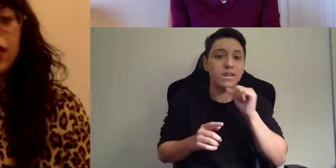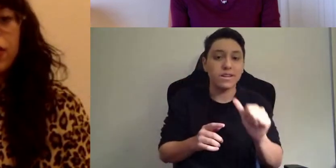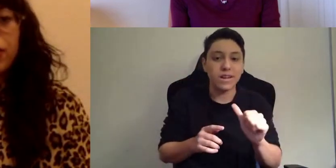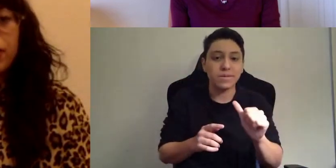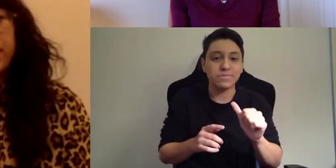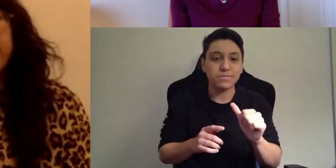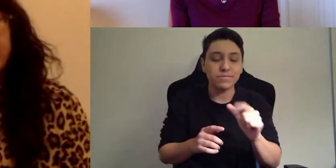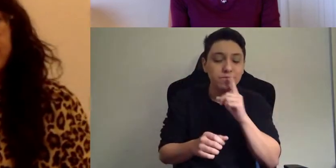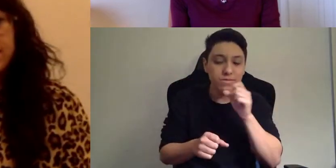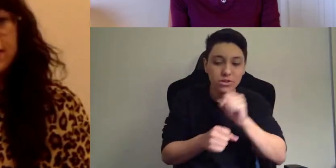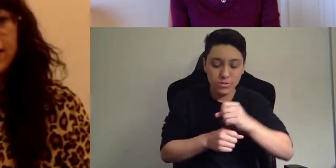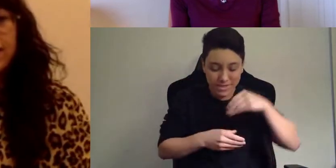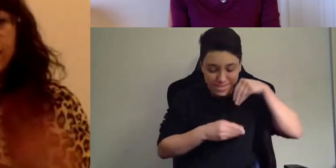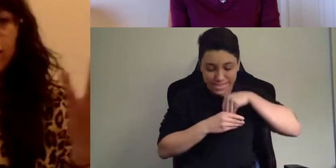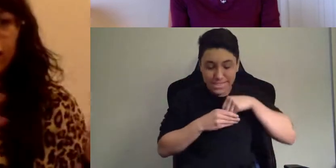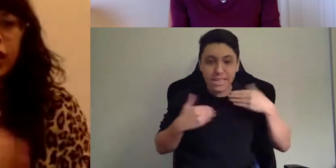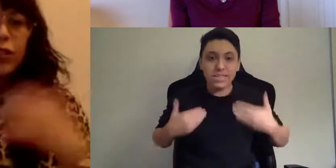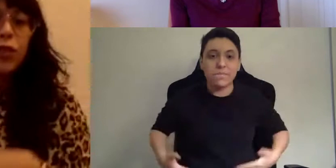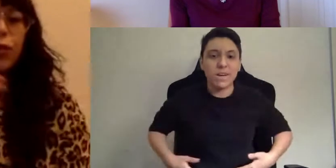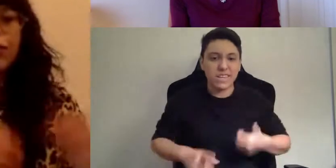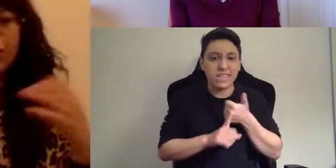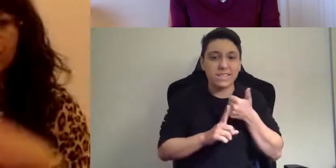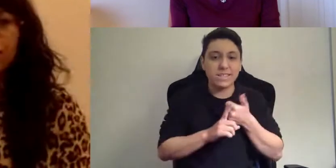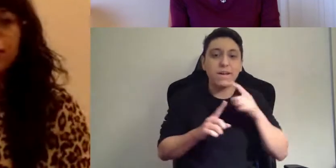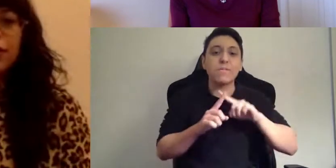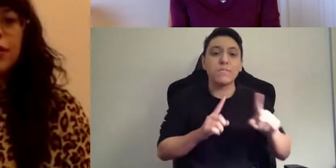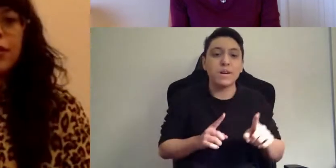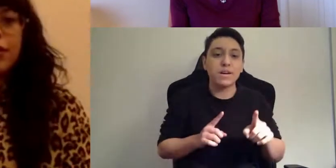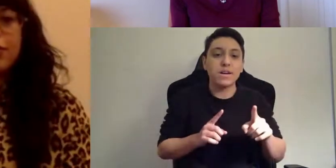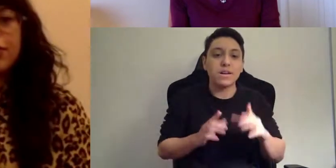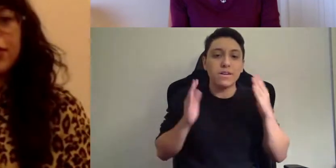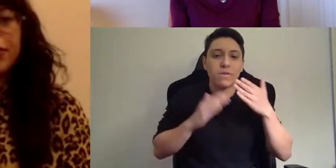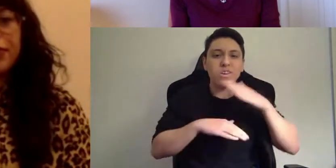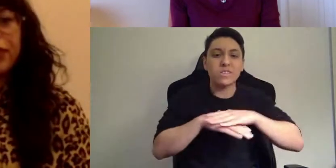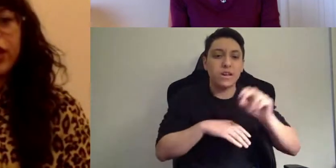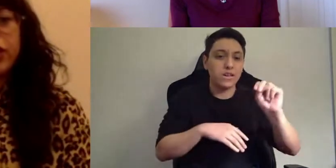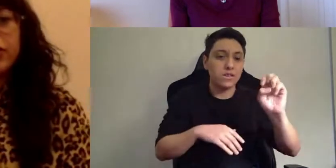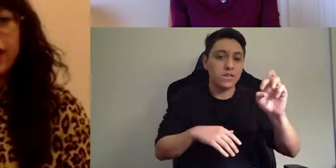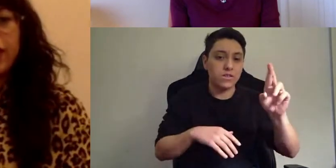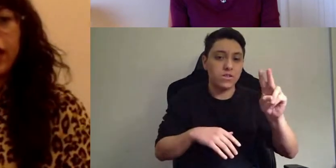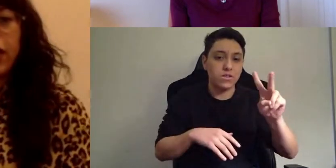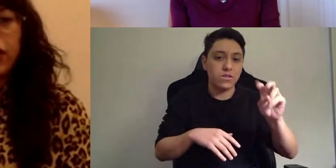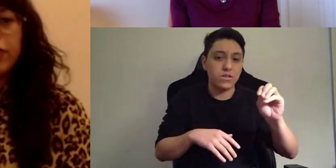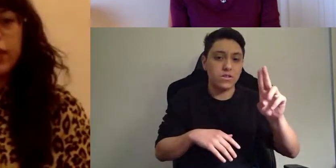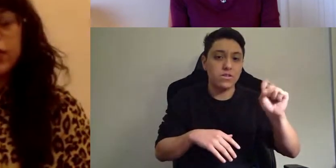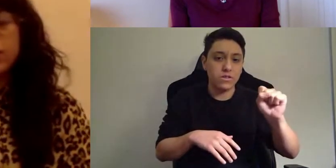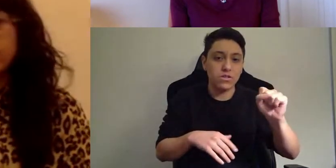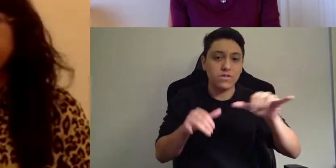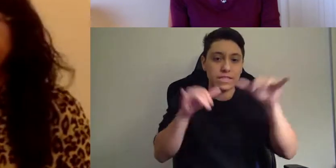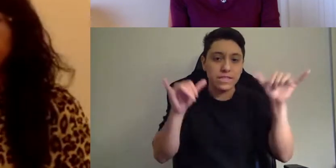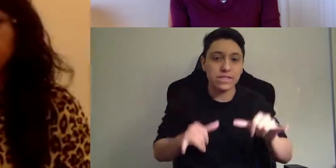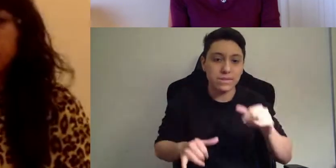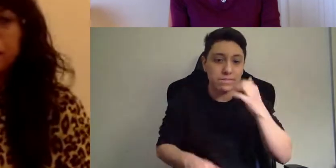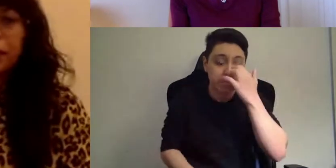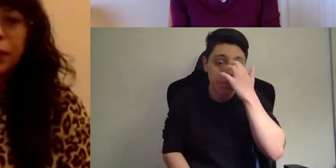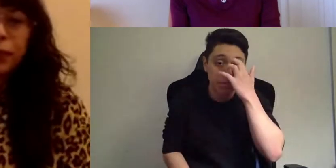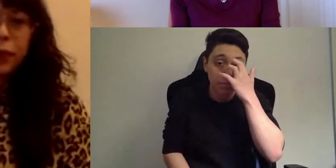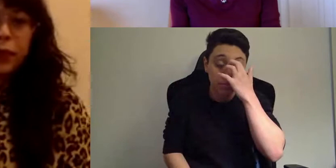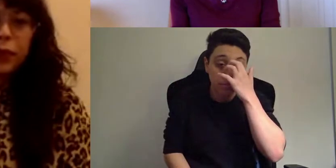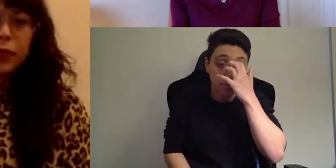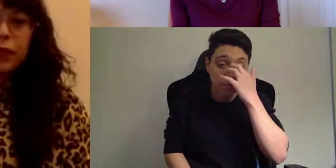body itself, but brings us into the nervous system. So I'll just add that on as well.